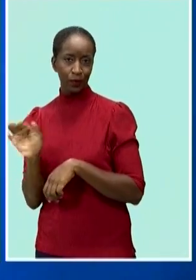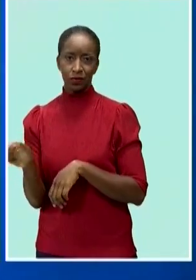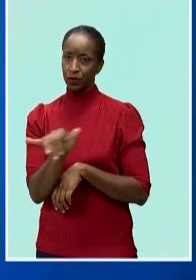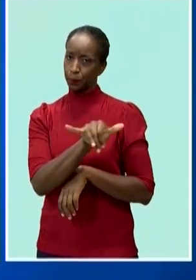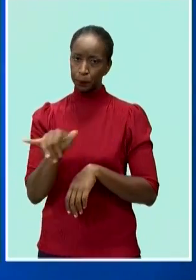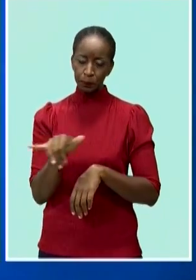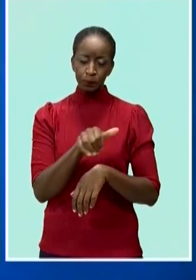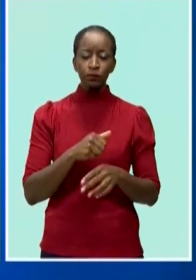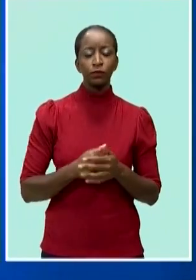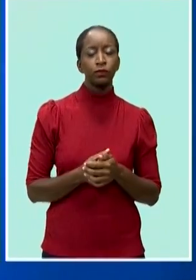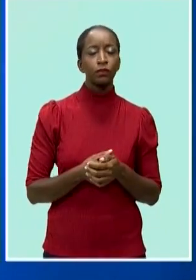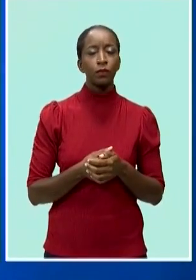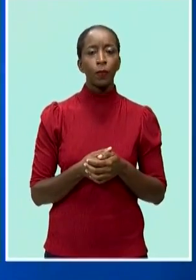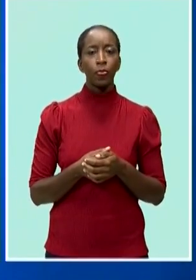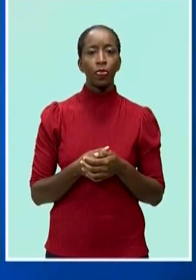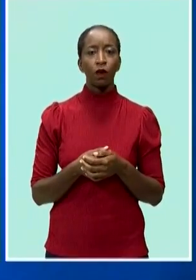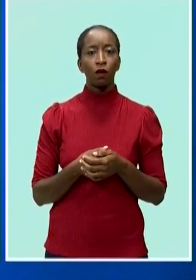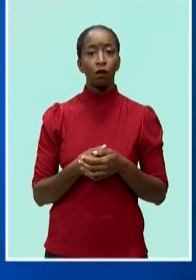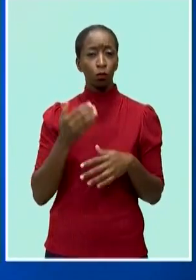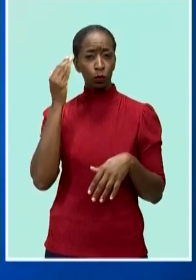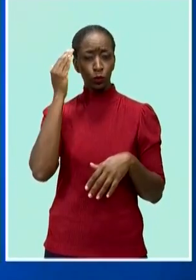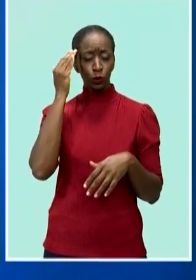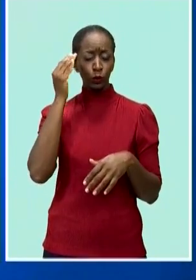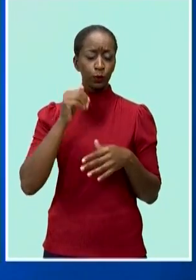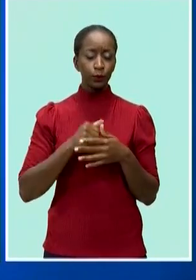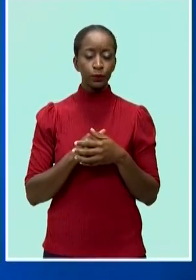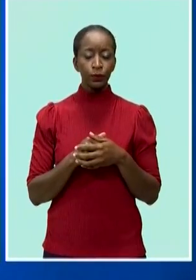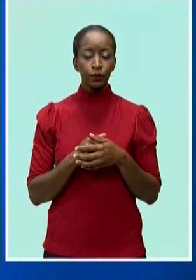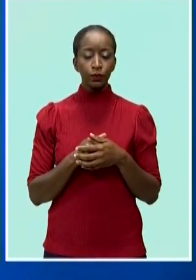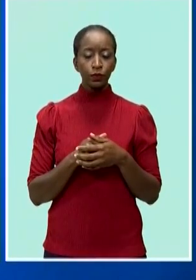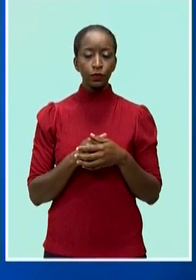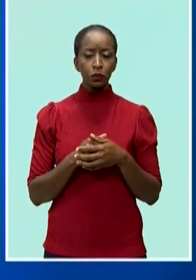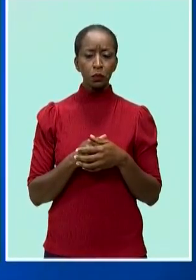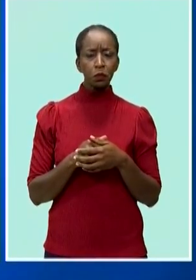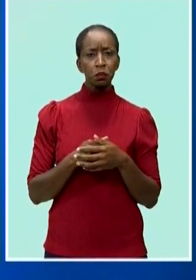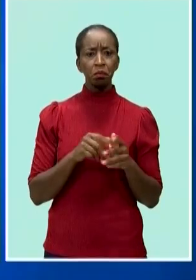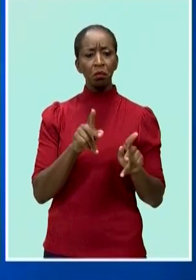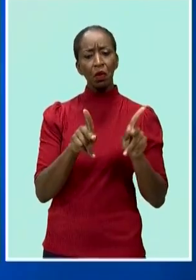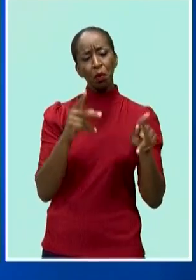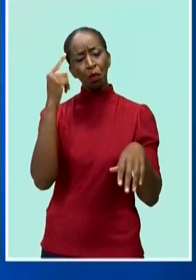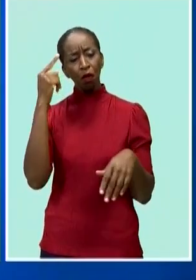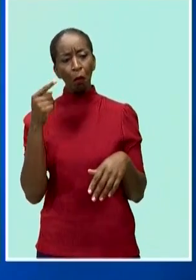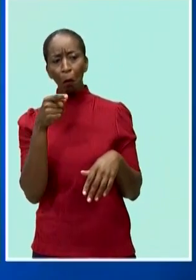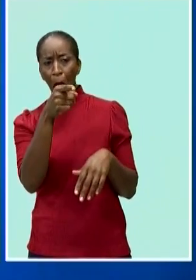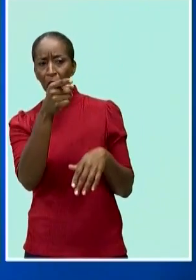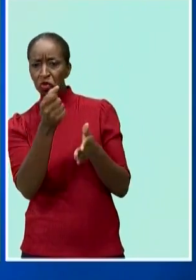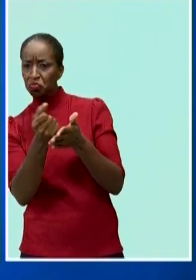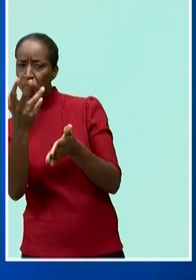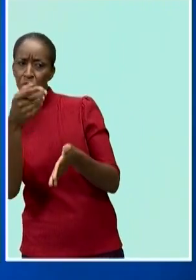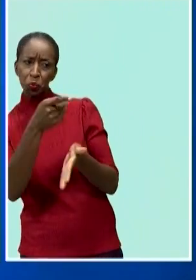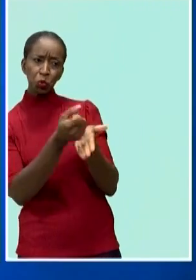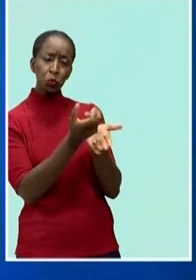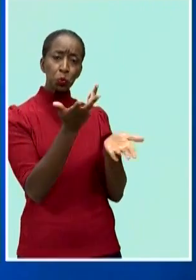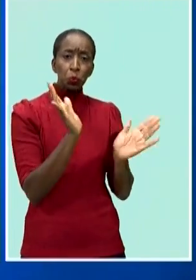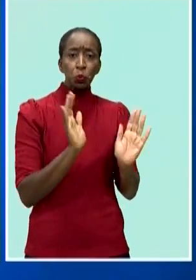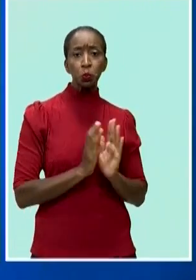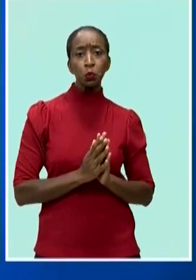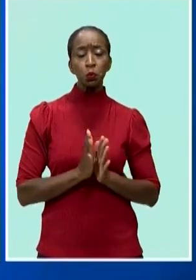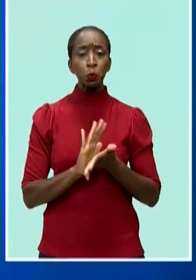would come to a conclusion that a person has this and a person has that. And oftentimes, sir, we may